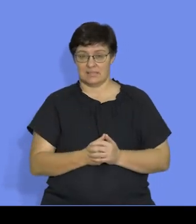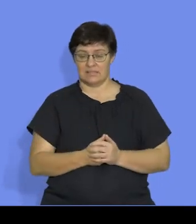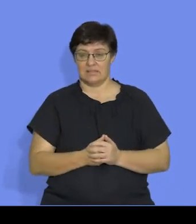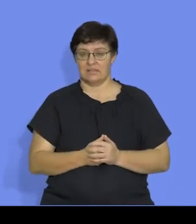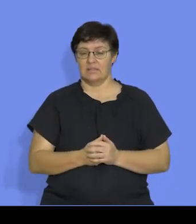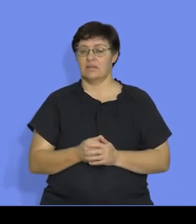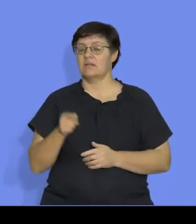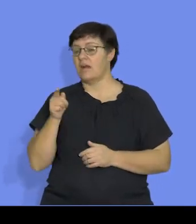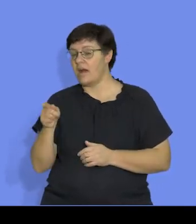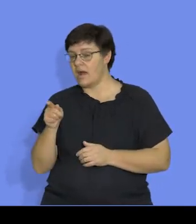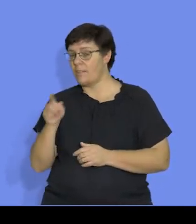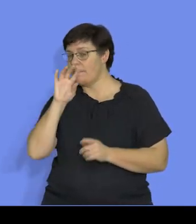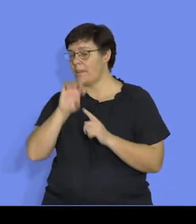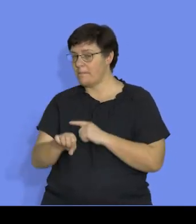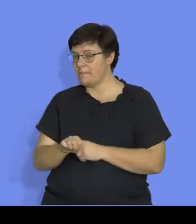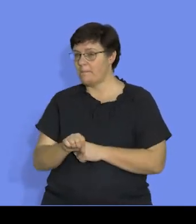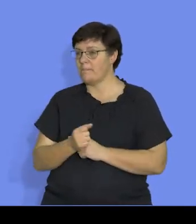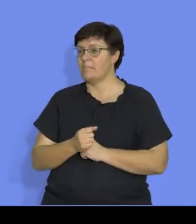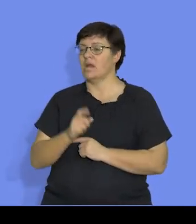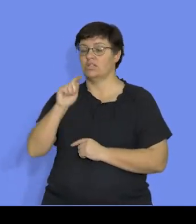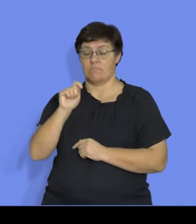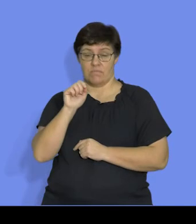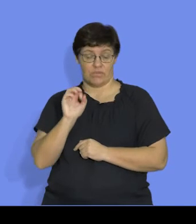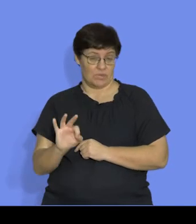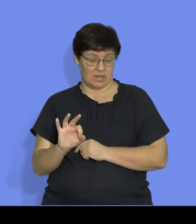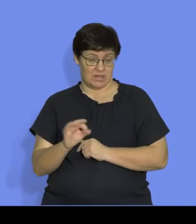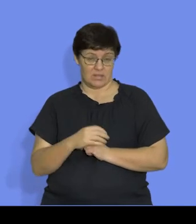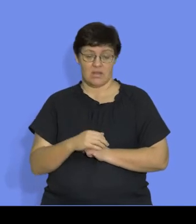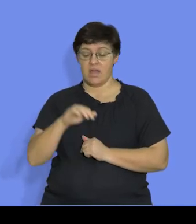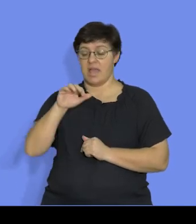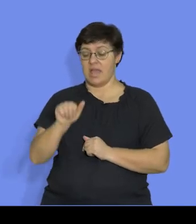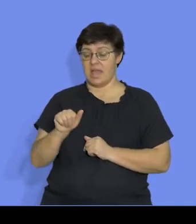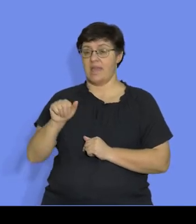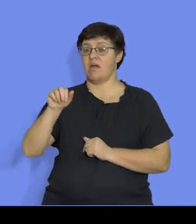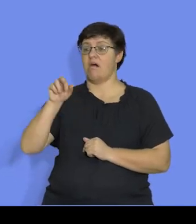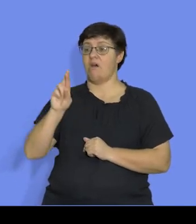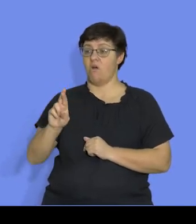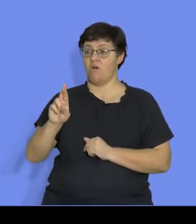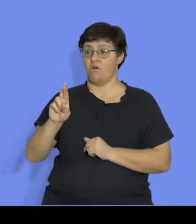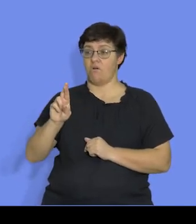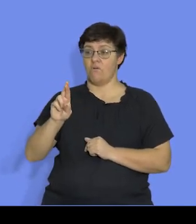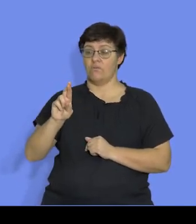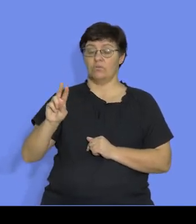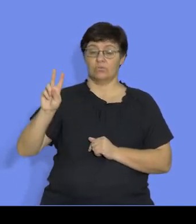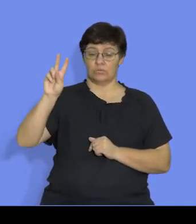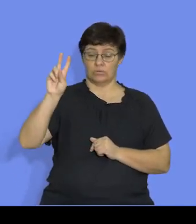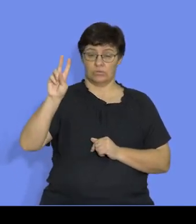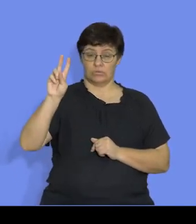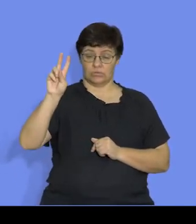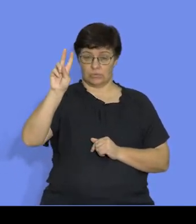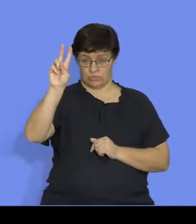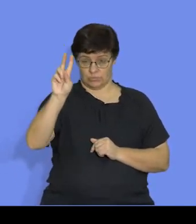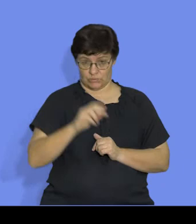3, and I can actually write term 3 in terms of A and R as well. Term 3 will